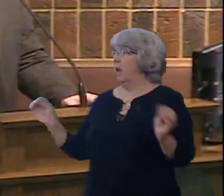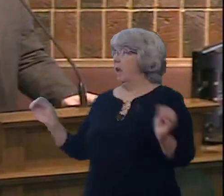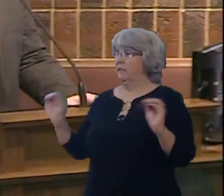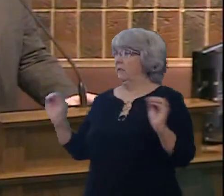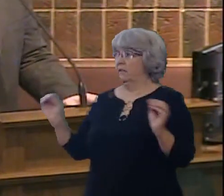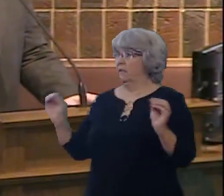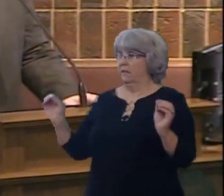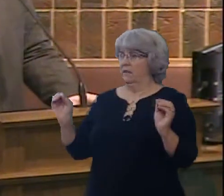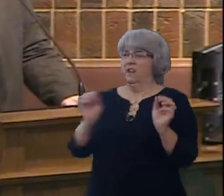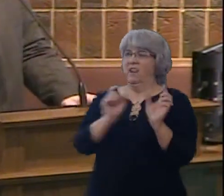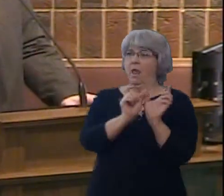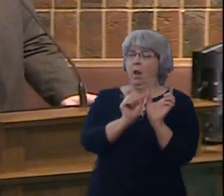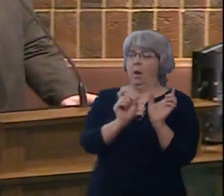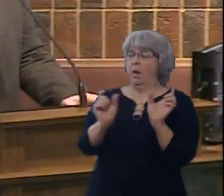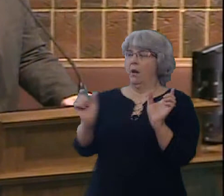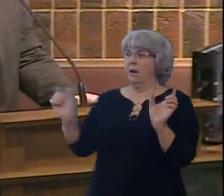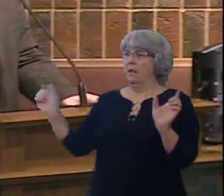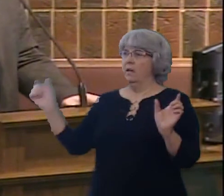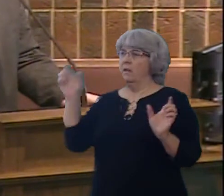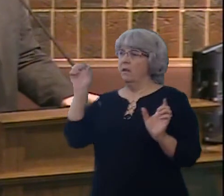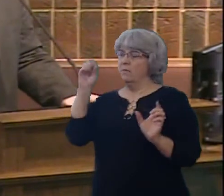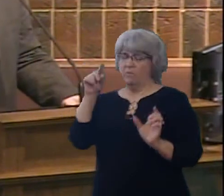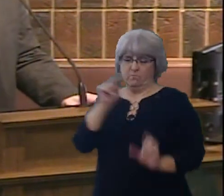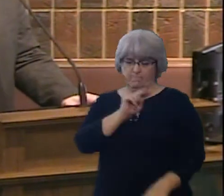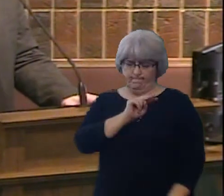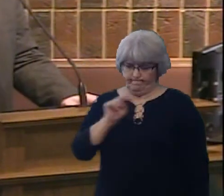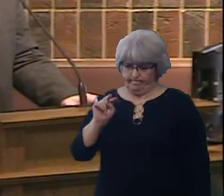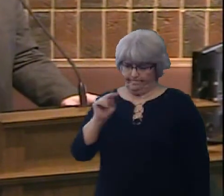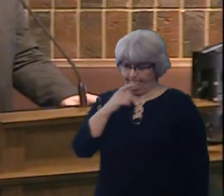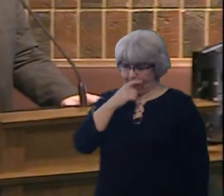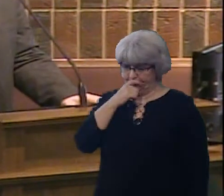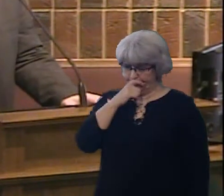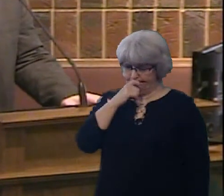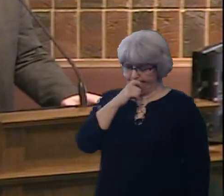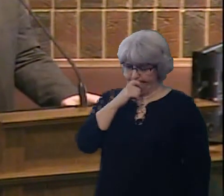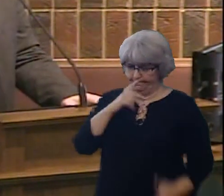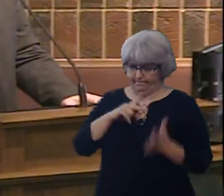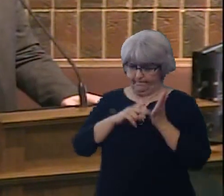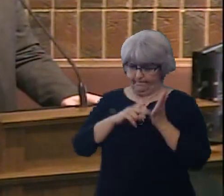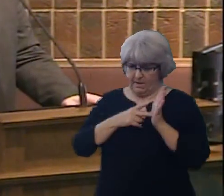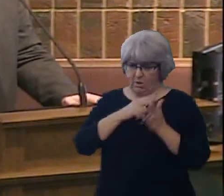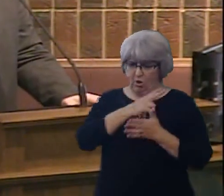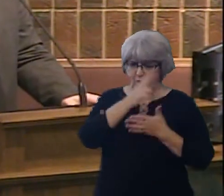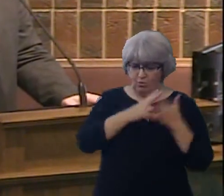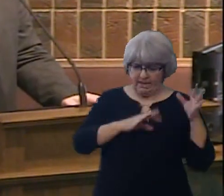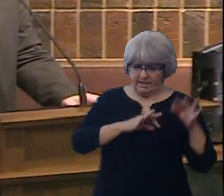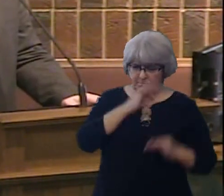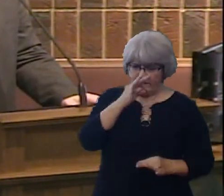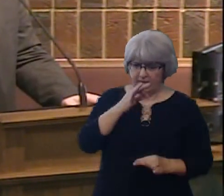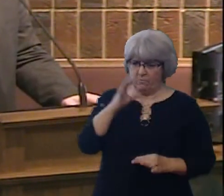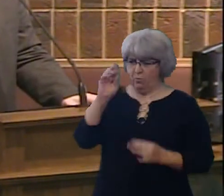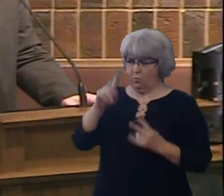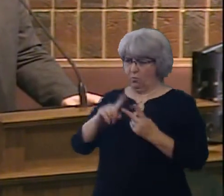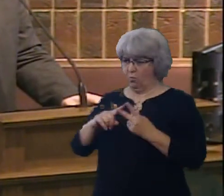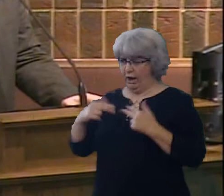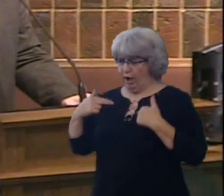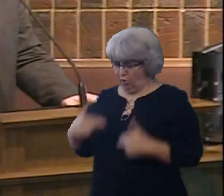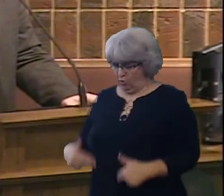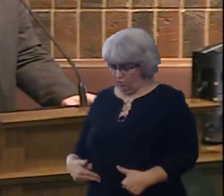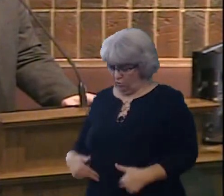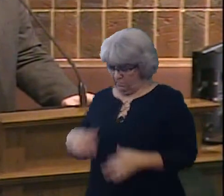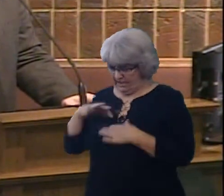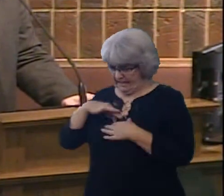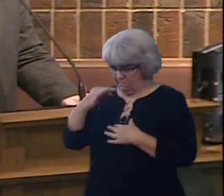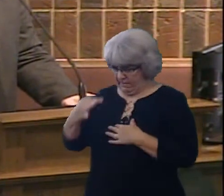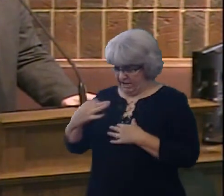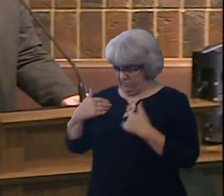the Holy Spirit or spirit in a different sense, as in the human spirit, the Christian spirit. And if we read both of